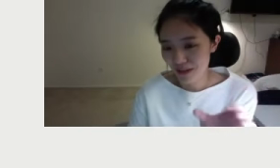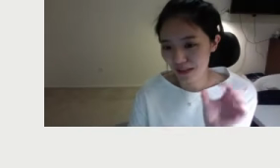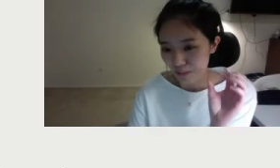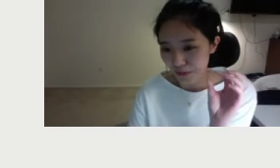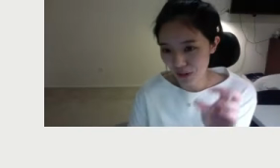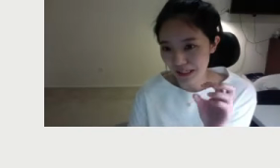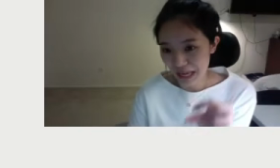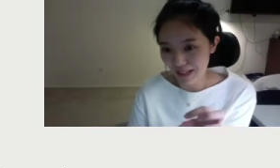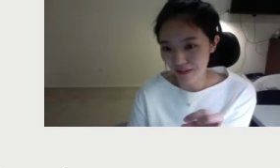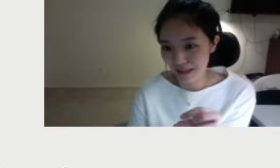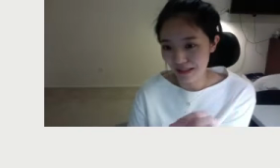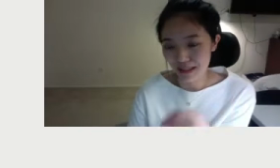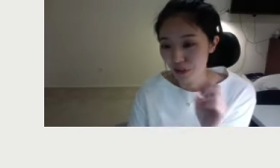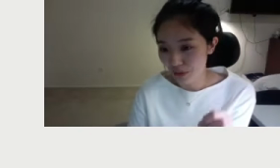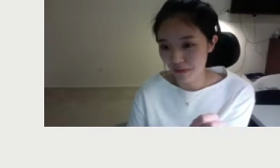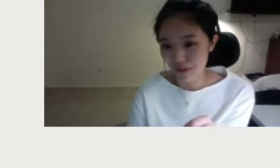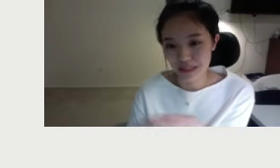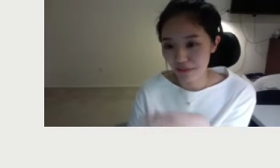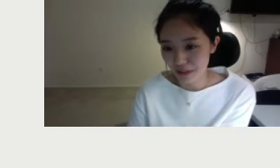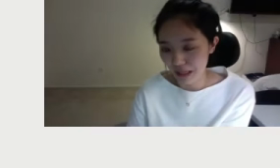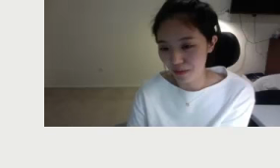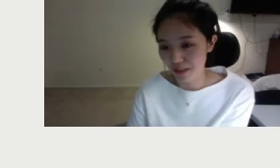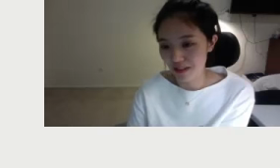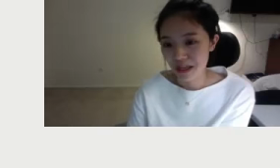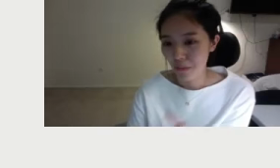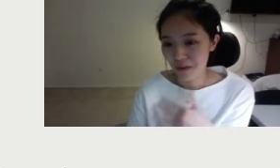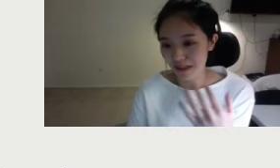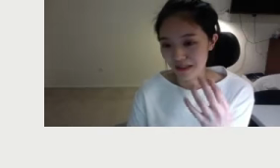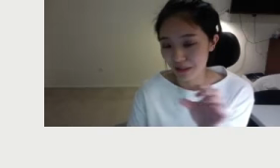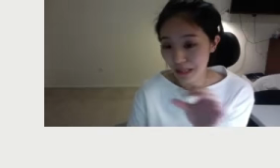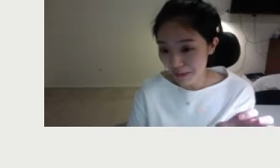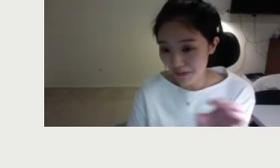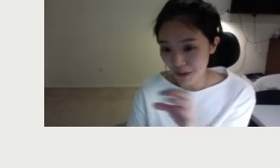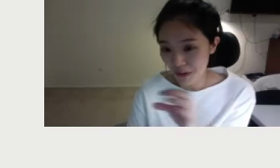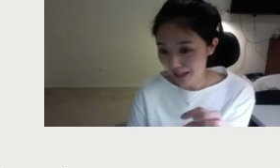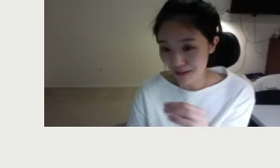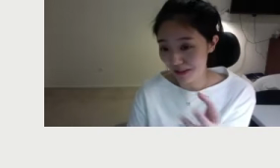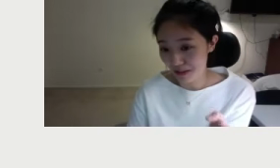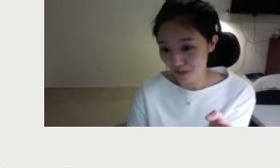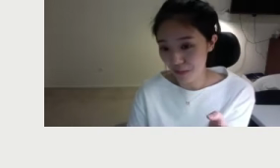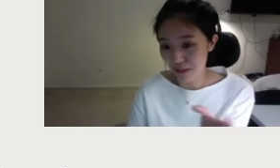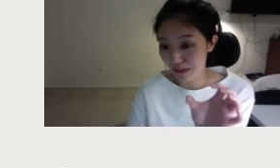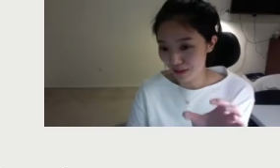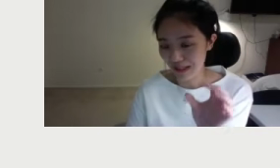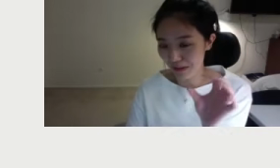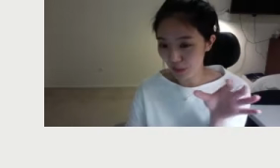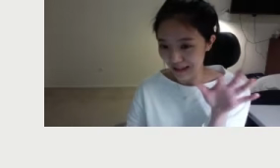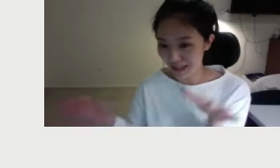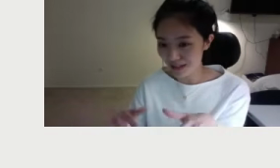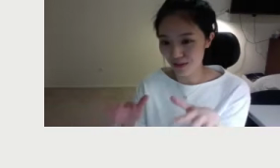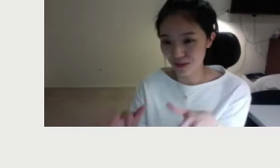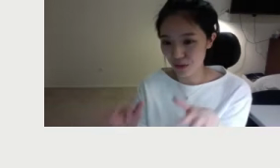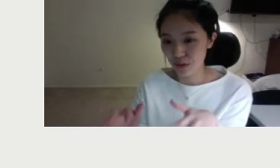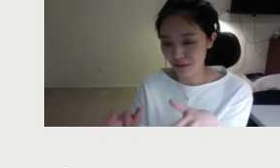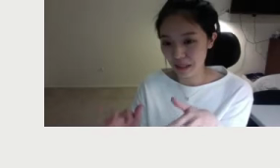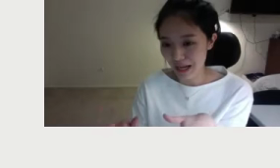that there's a prosodic categories, like 2 levels in every language, whether it's like the name of the categories are different, but still like we at